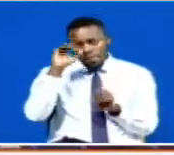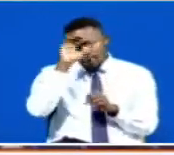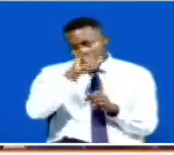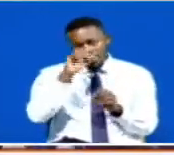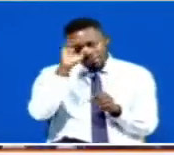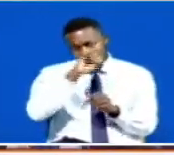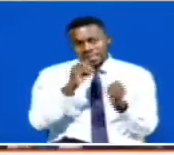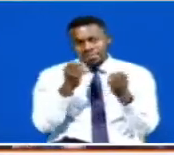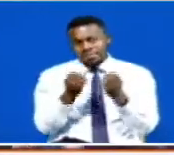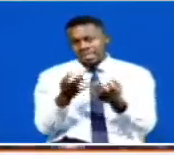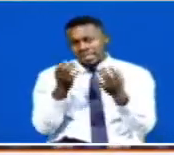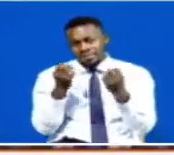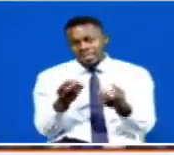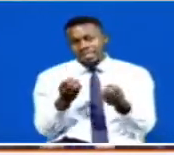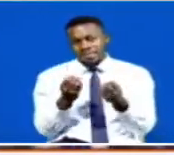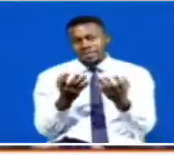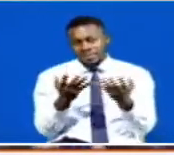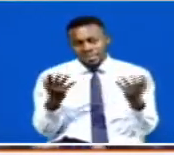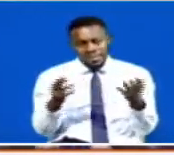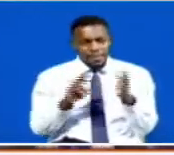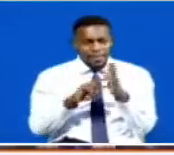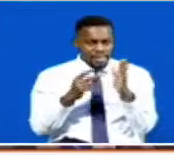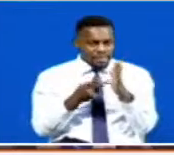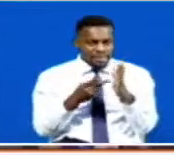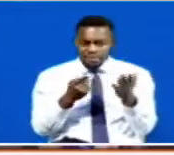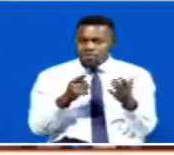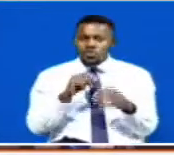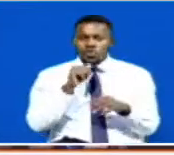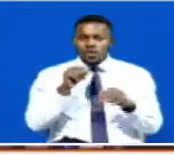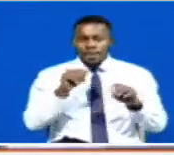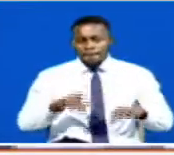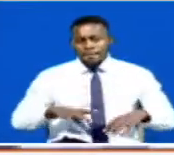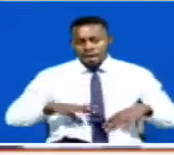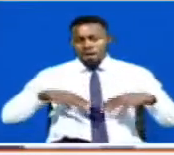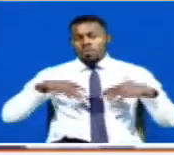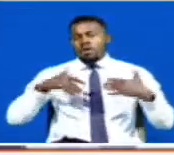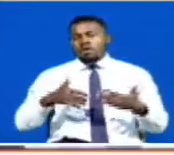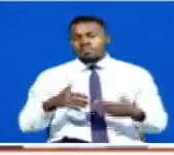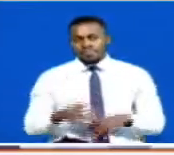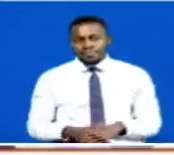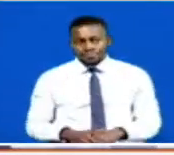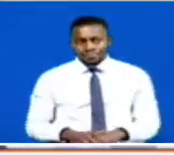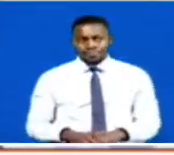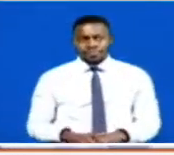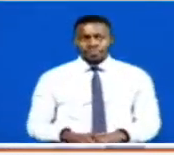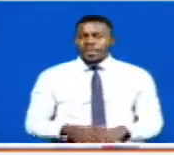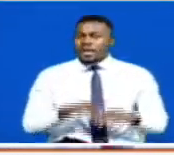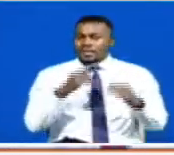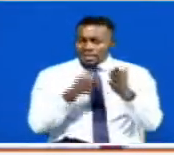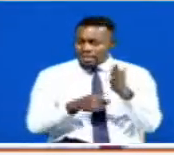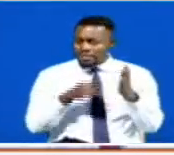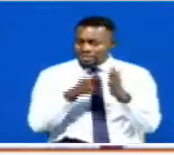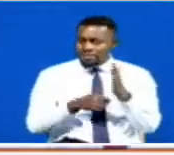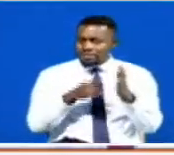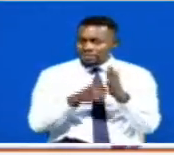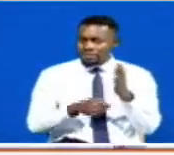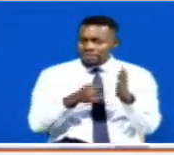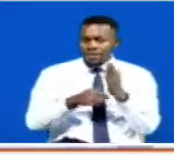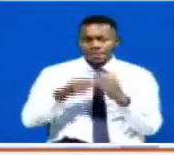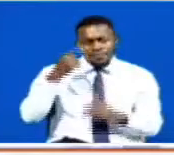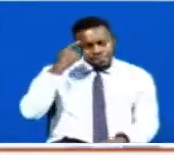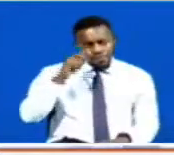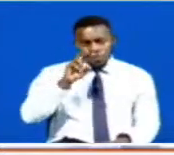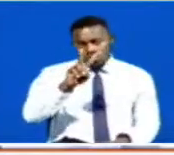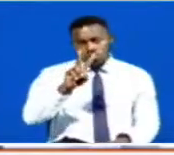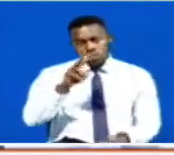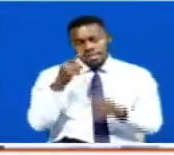not something that we are proud of as a facility. We have been deducted for the last 2 years.